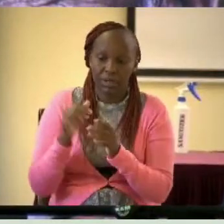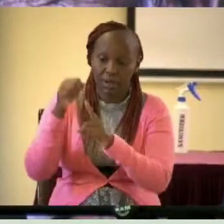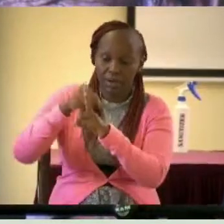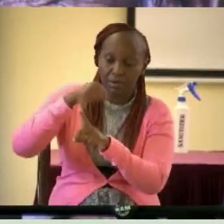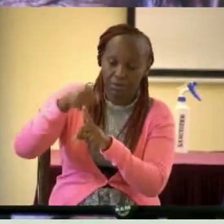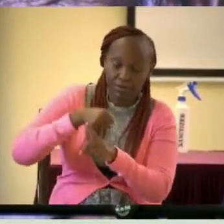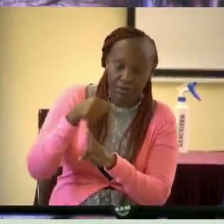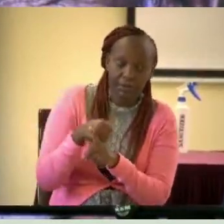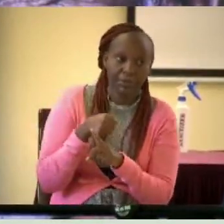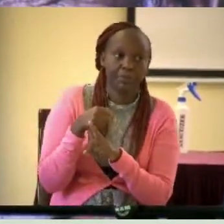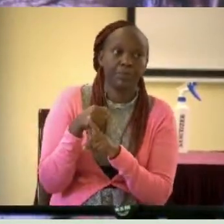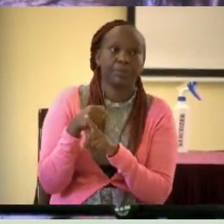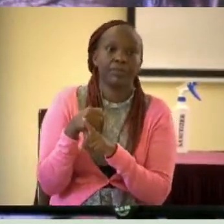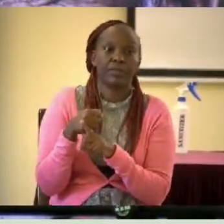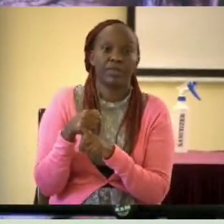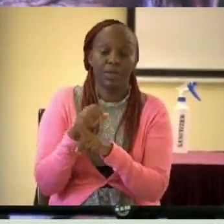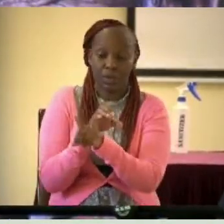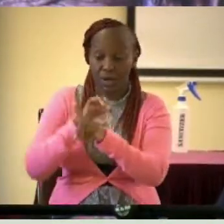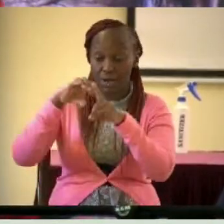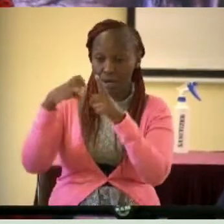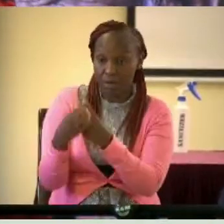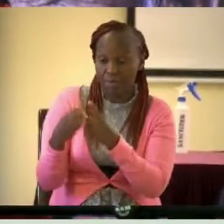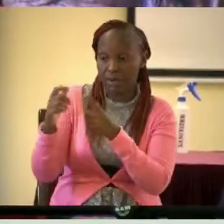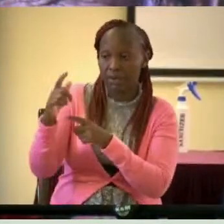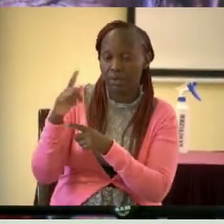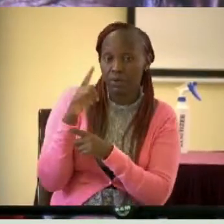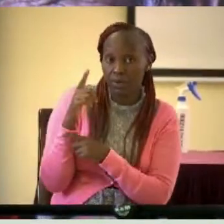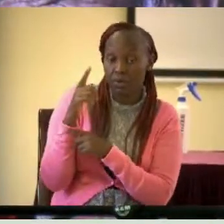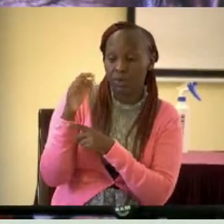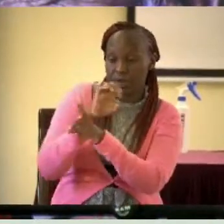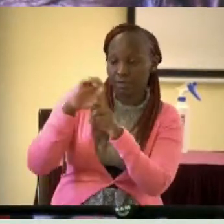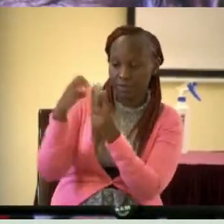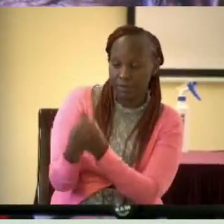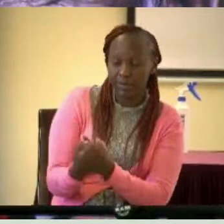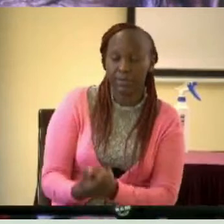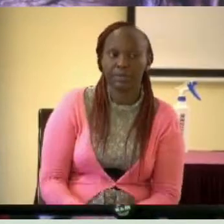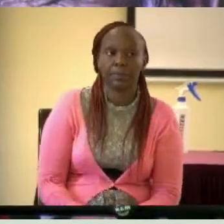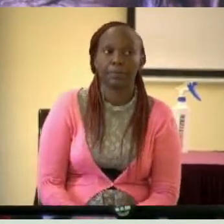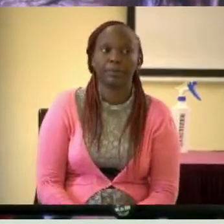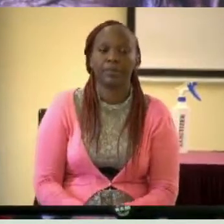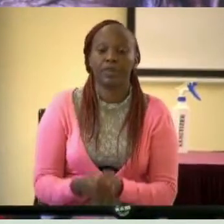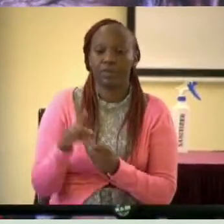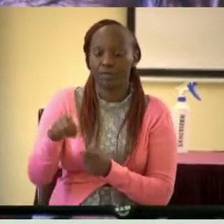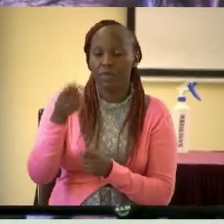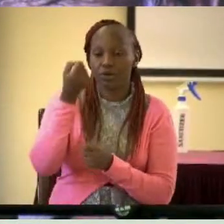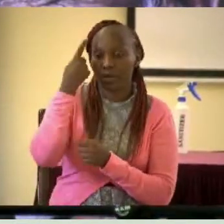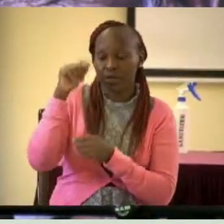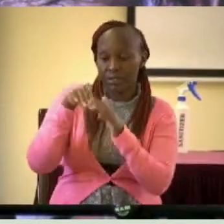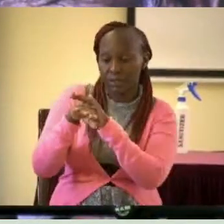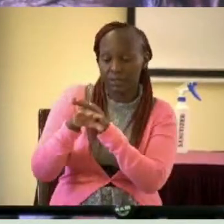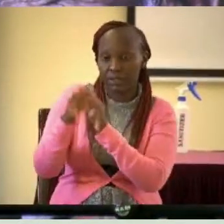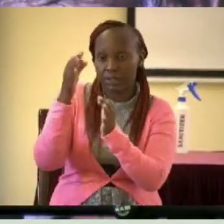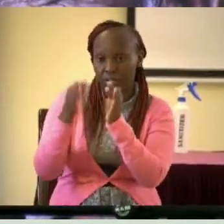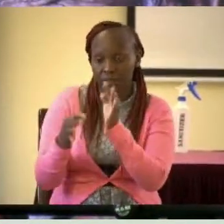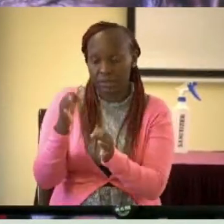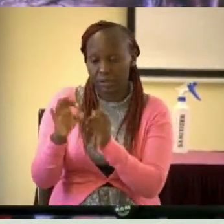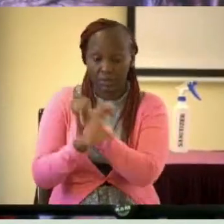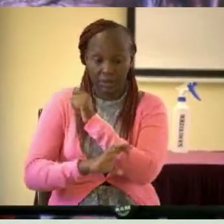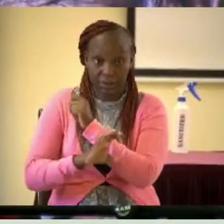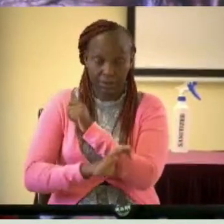on an enabling legislative and policy environment for realization of access to justice in this